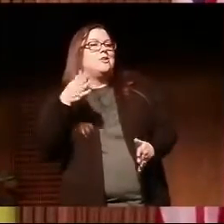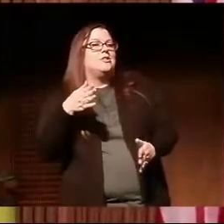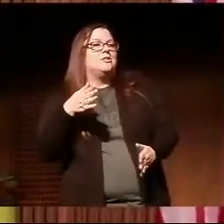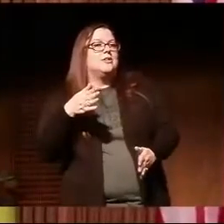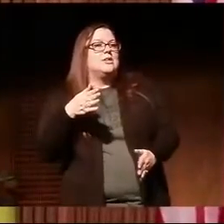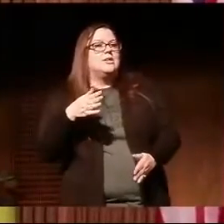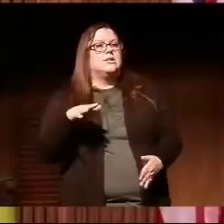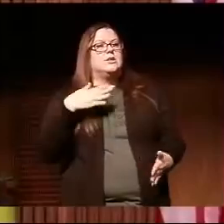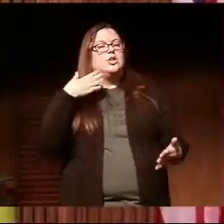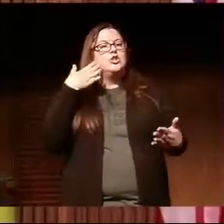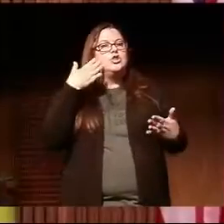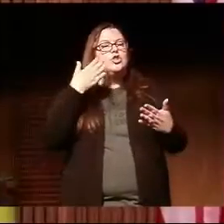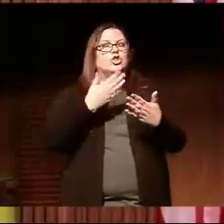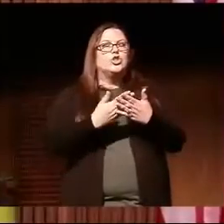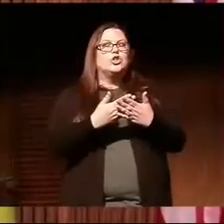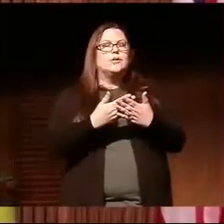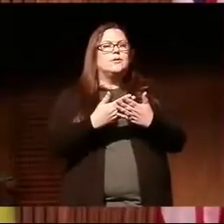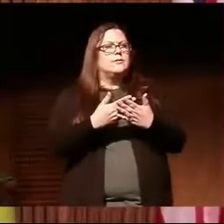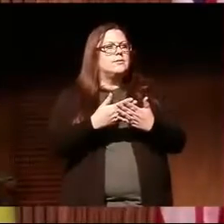God moments.